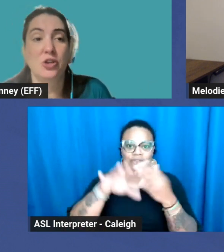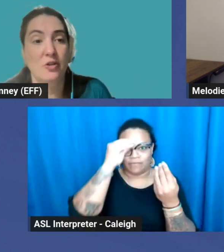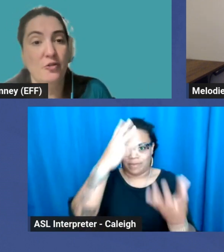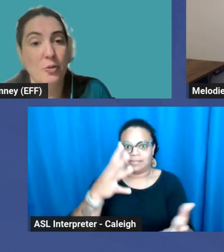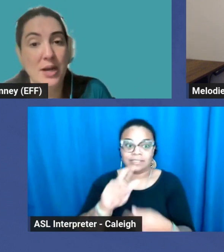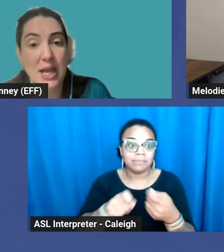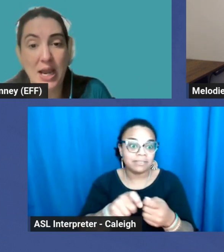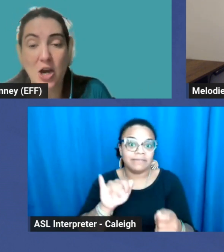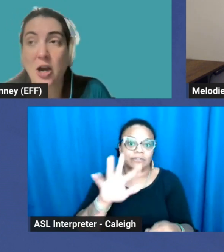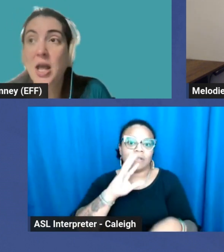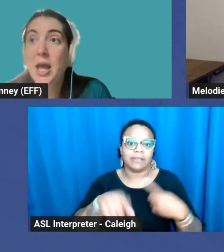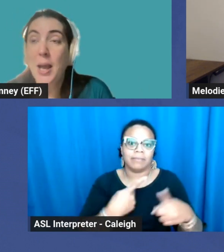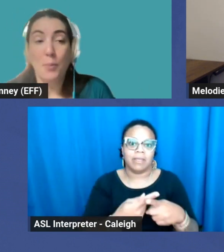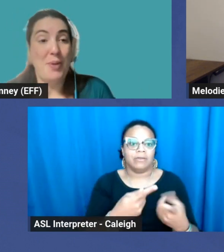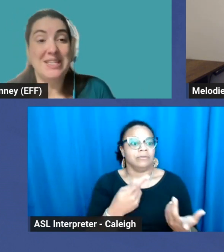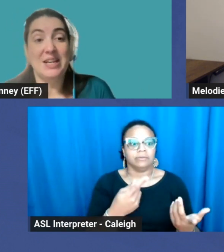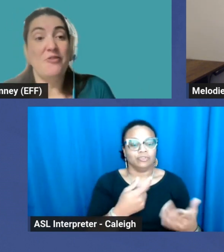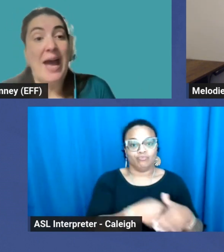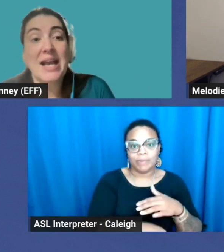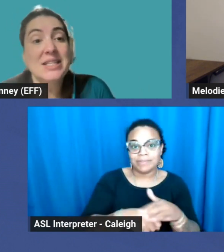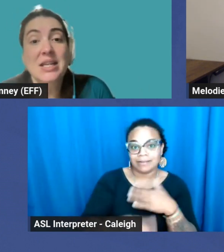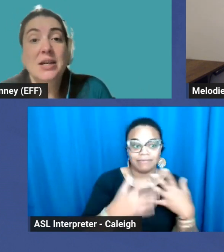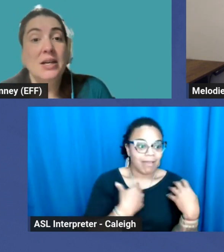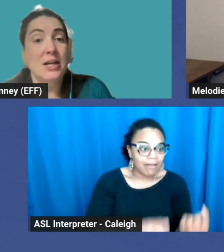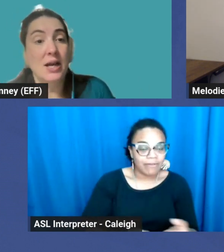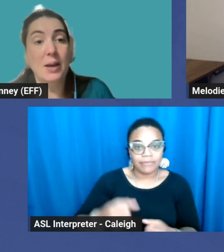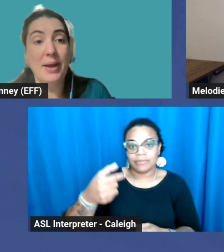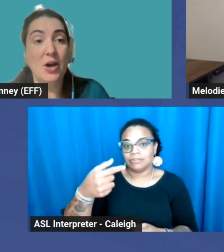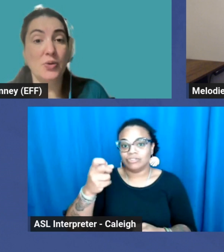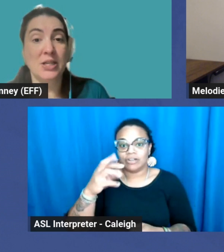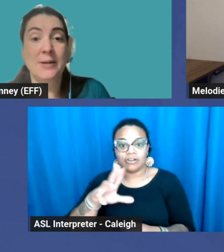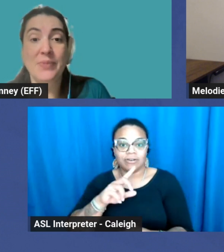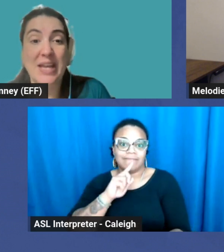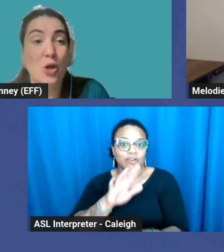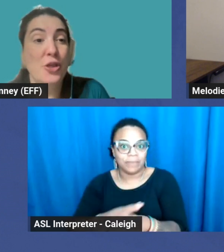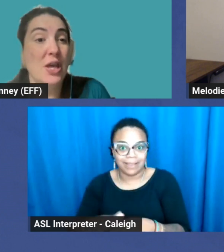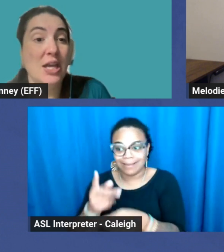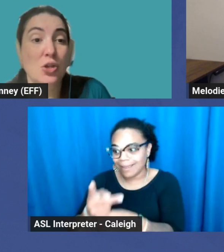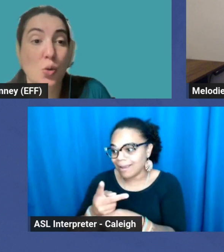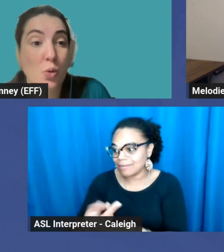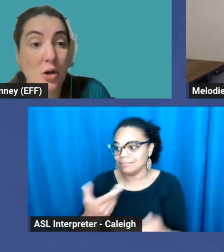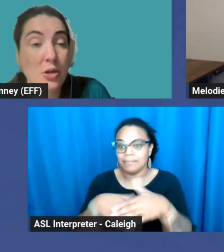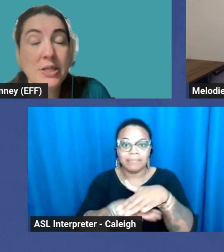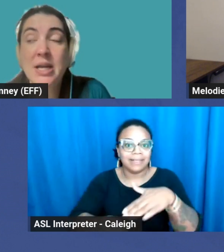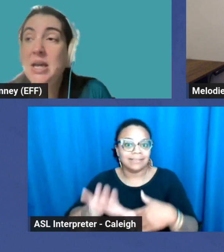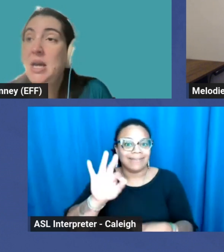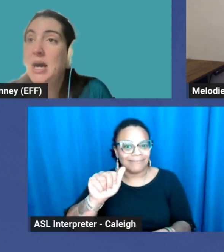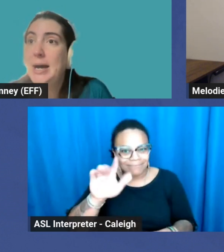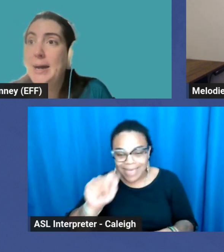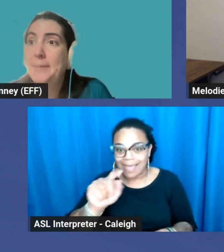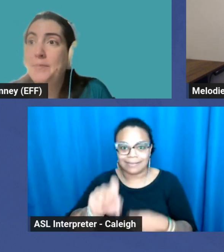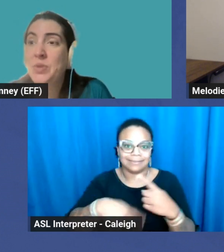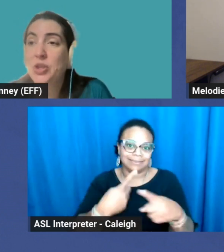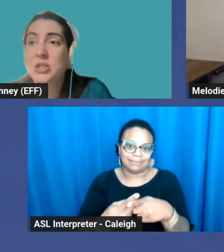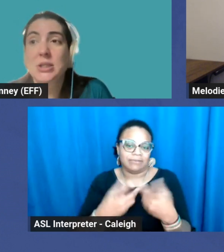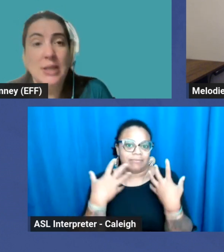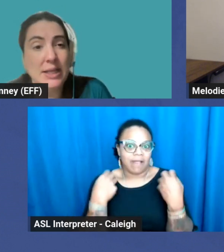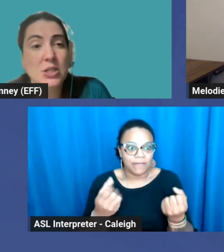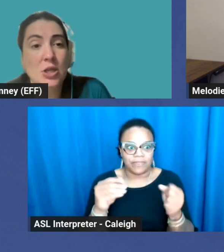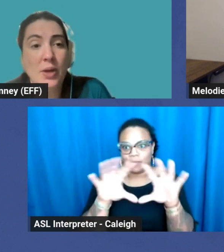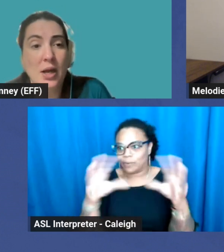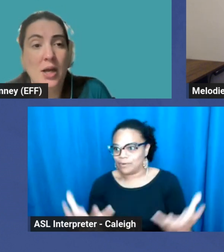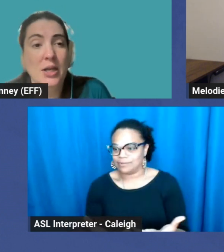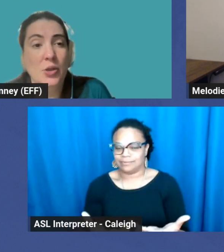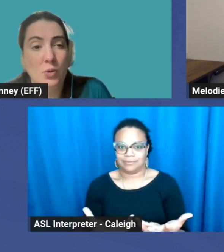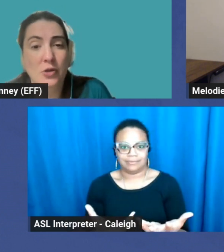health, gender affirming care, basic facts about health and the world. There's a lot